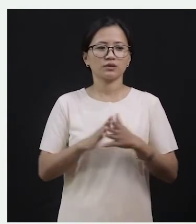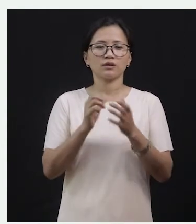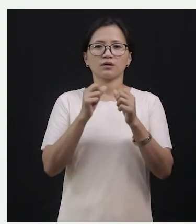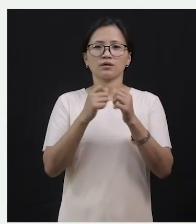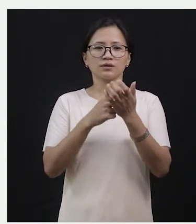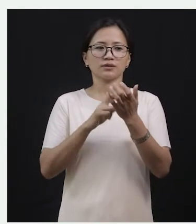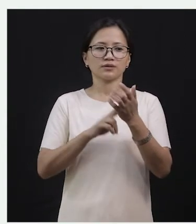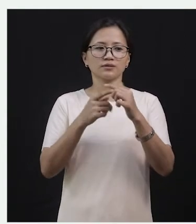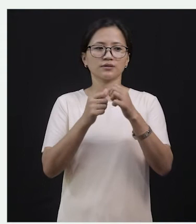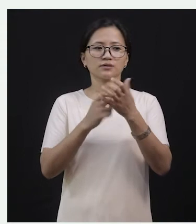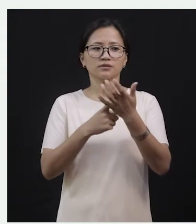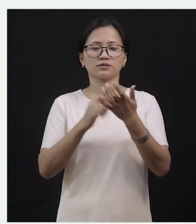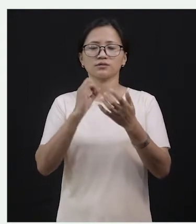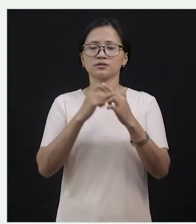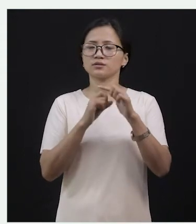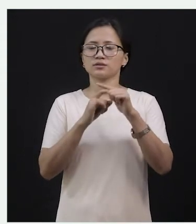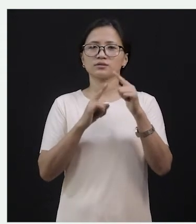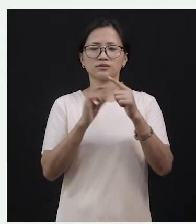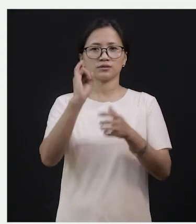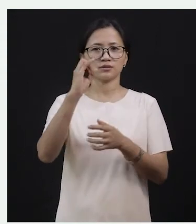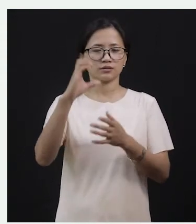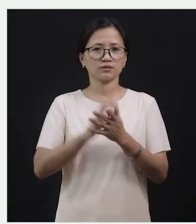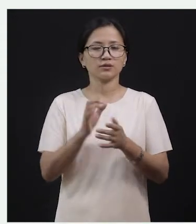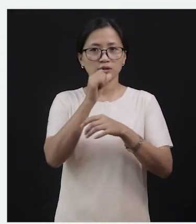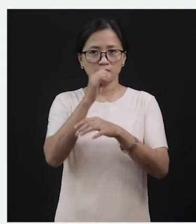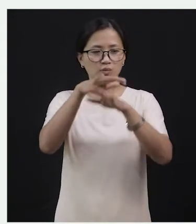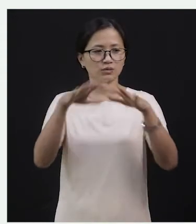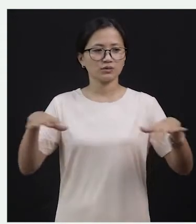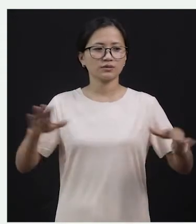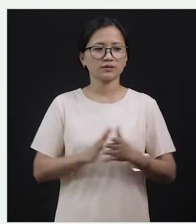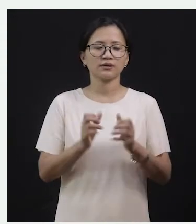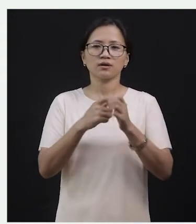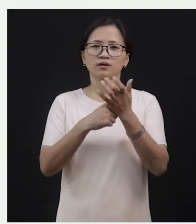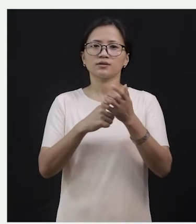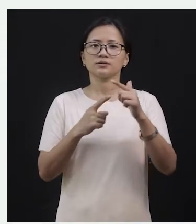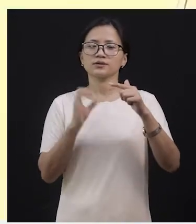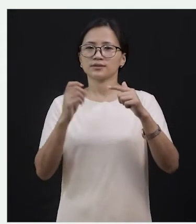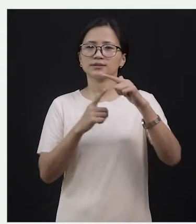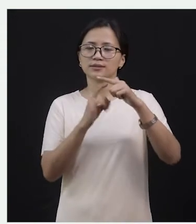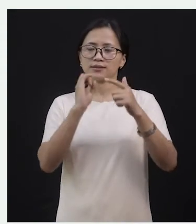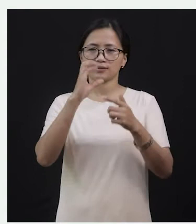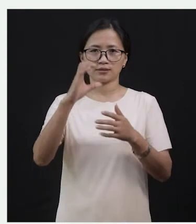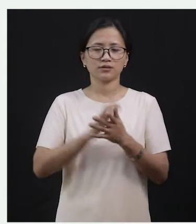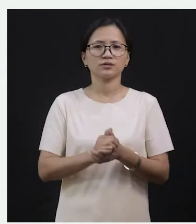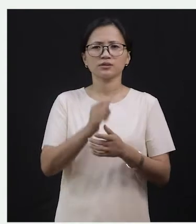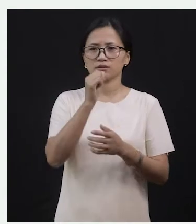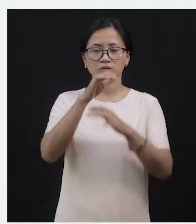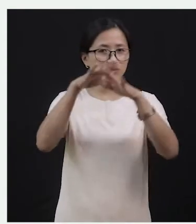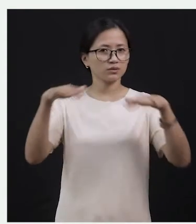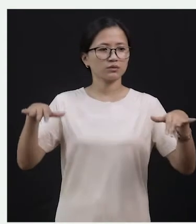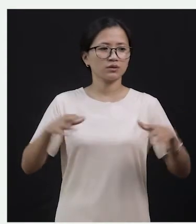Arctic Ocean. So of all these oceans, the Arctic Ocean, the 5th one, is the smallest